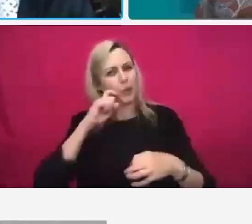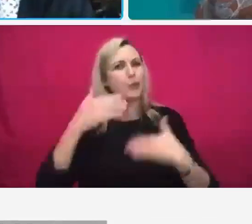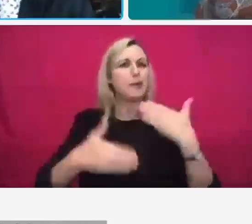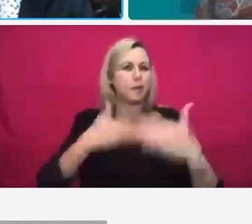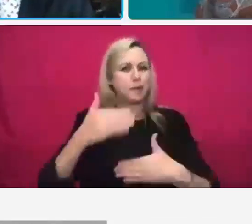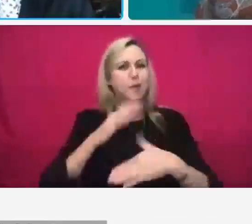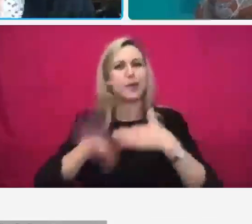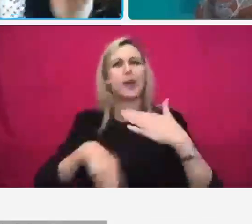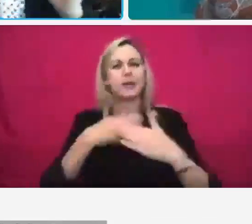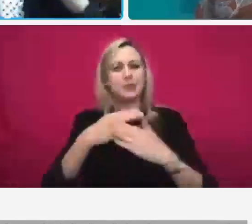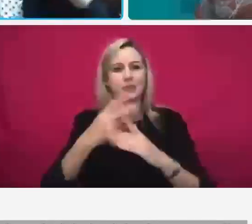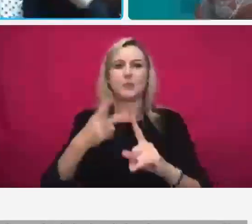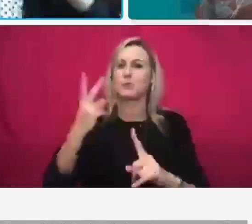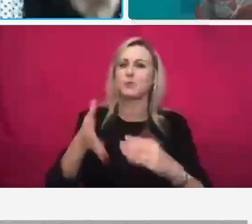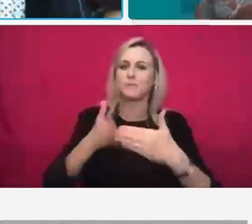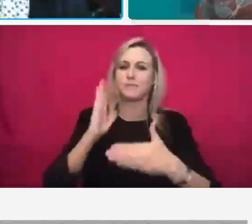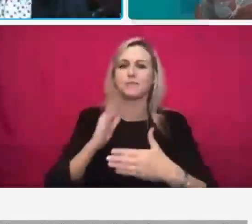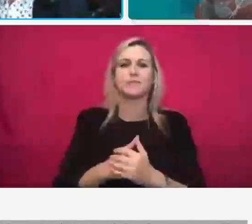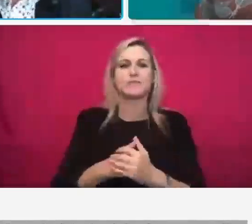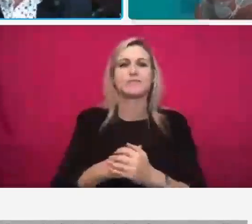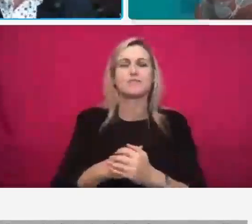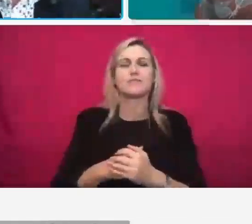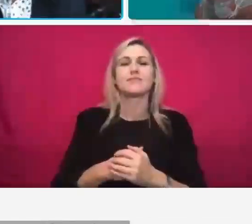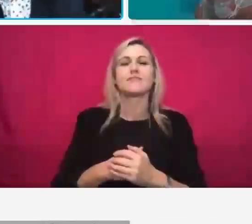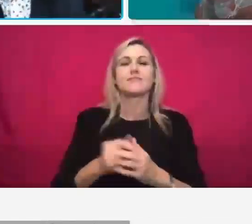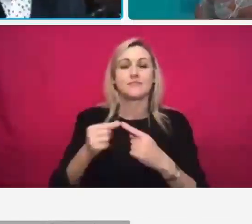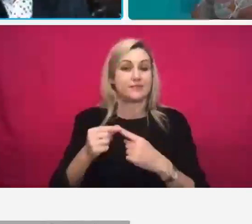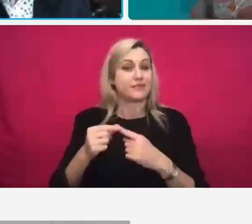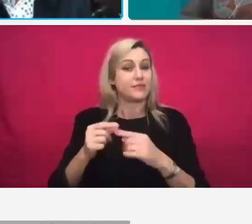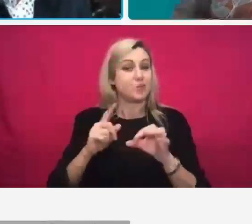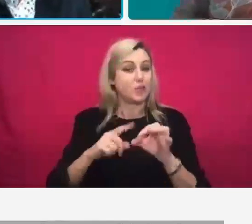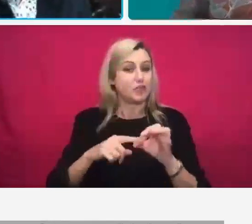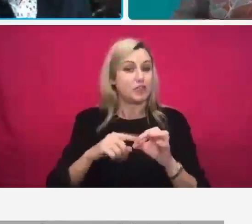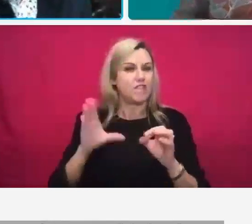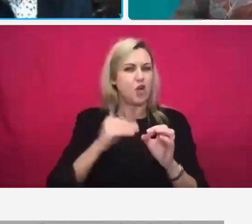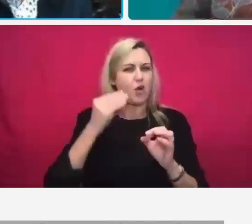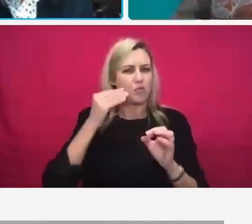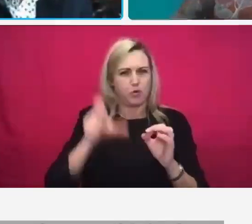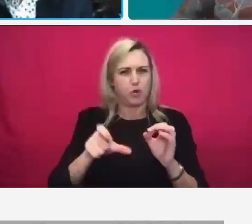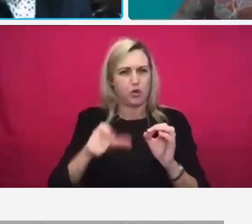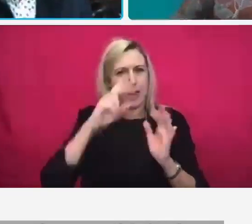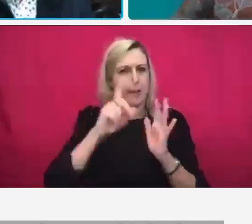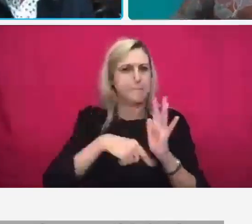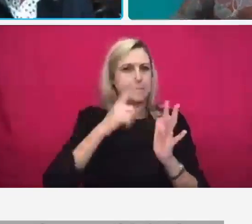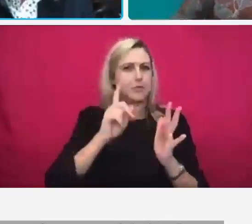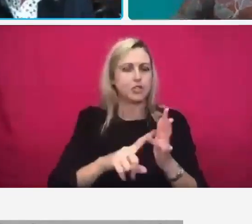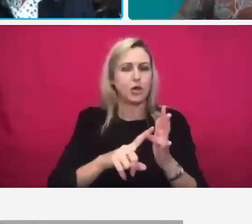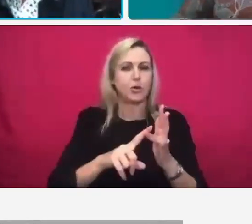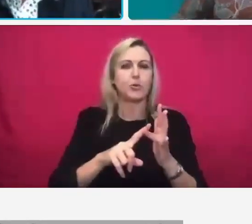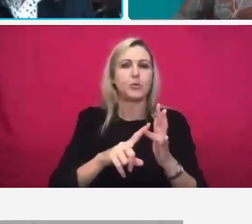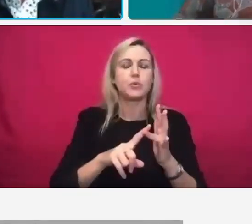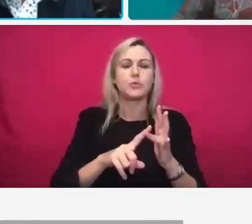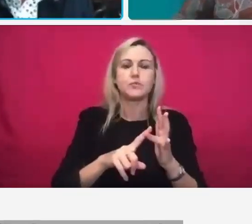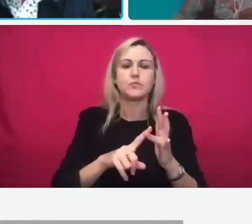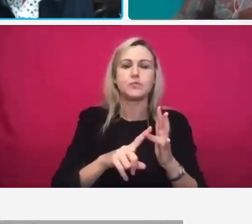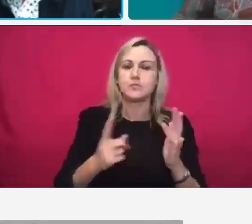we've got available to us. Okay, so to go to Joe's question, I think this is actually quite a complex question, Joe. I'll just read it out so Mark can have a think about what